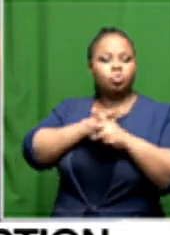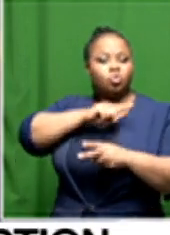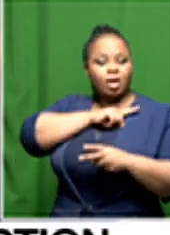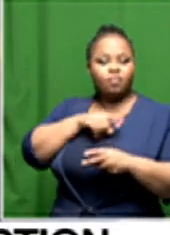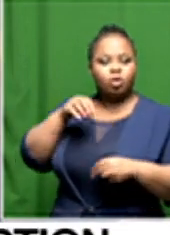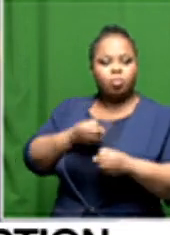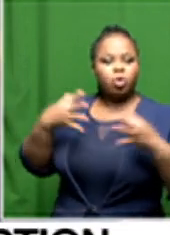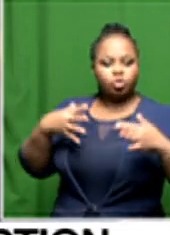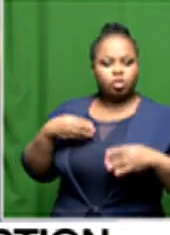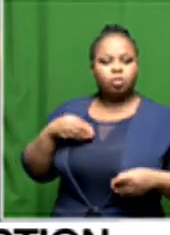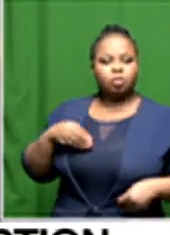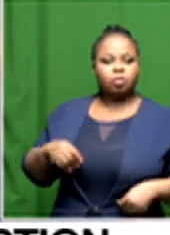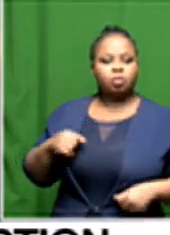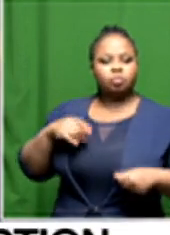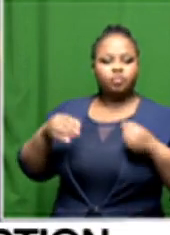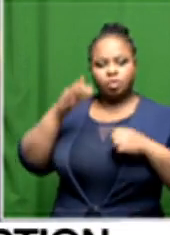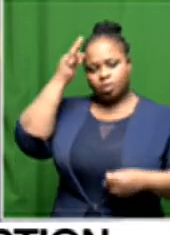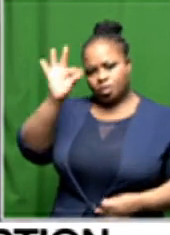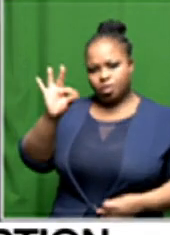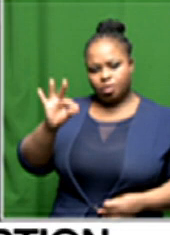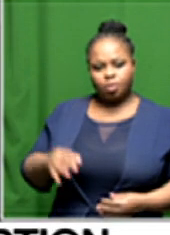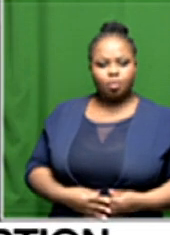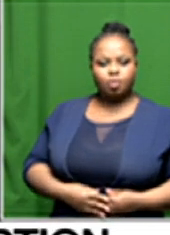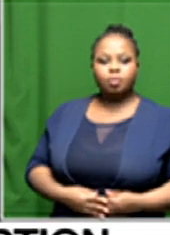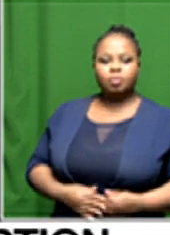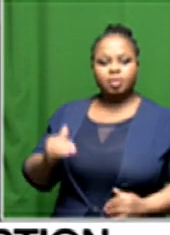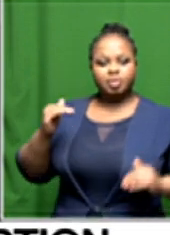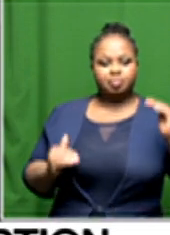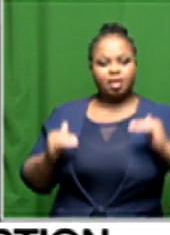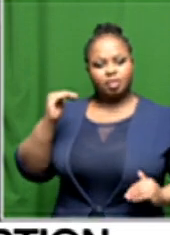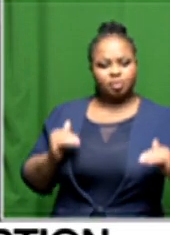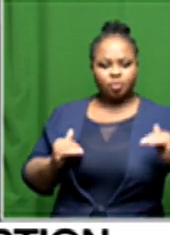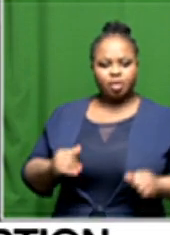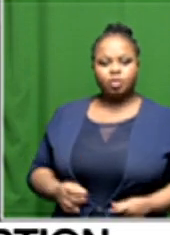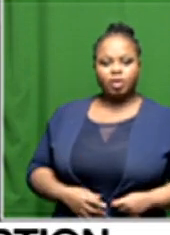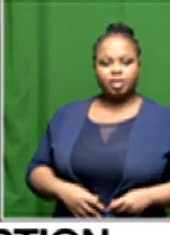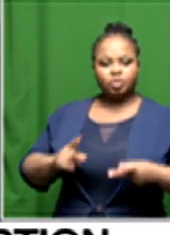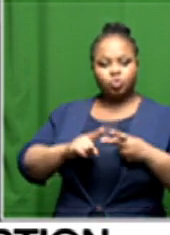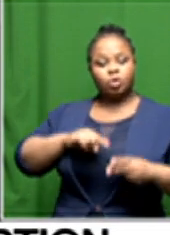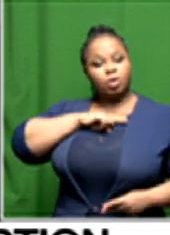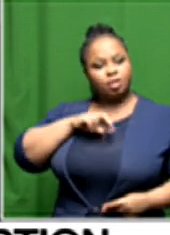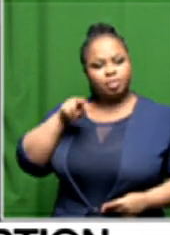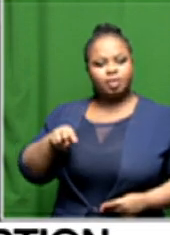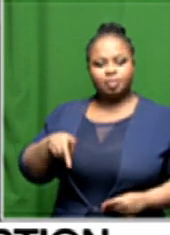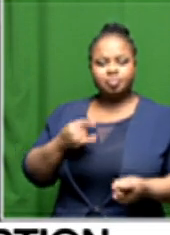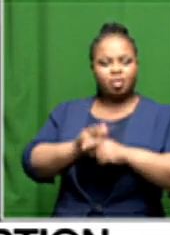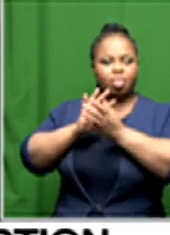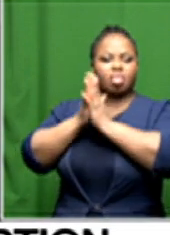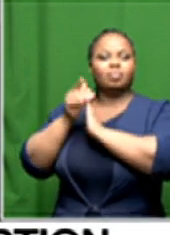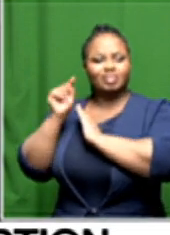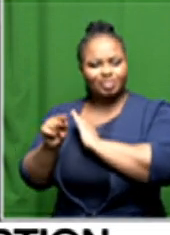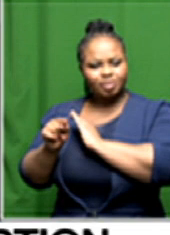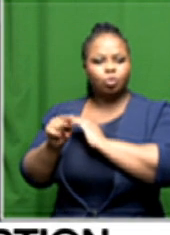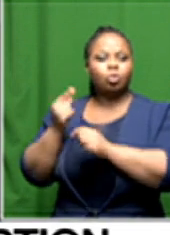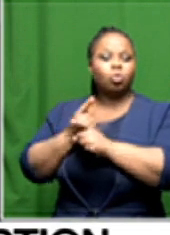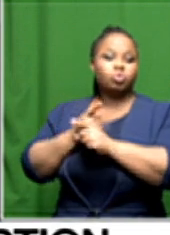most corrupt governments, at some point, you have to balance your books. But in the homelands, this wasn't even necessary.